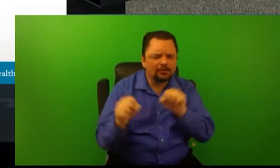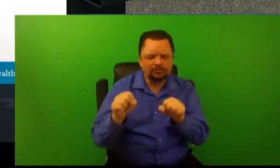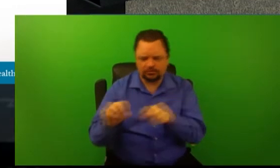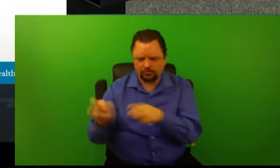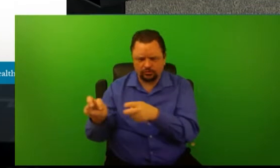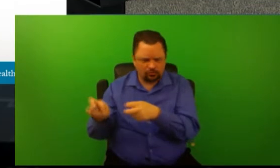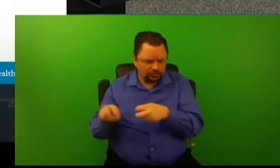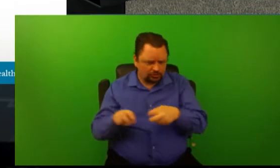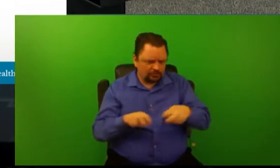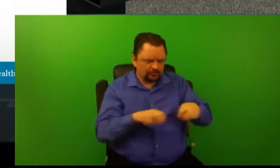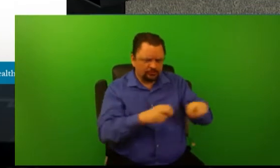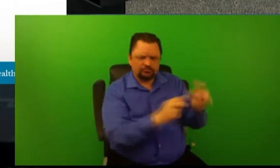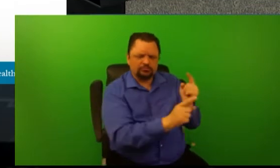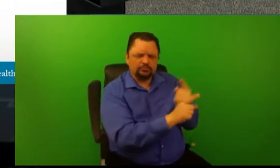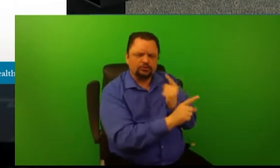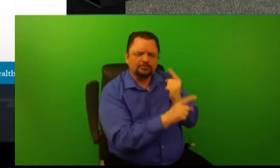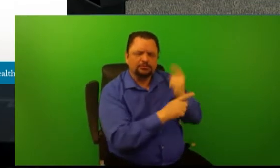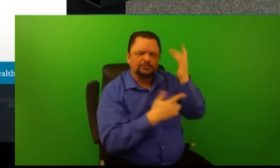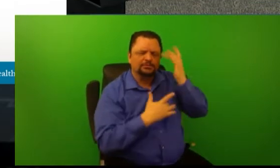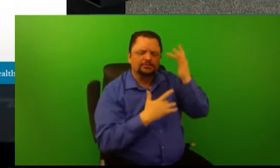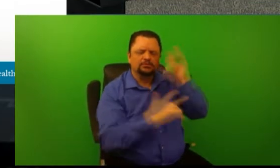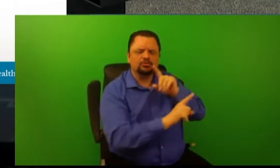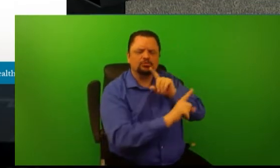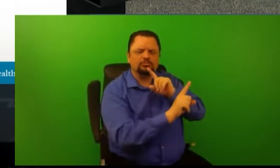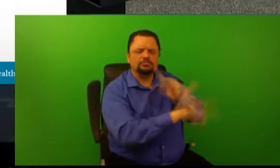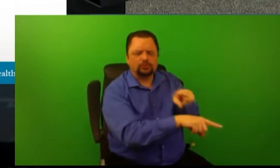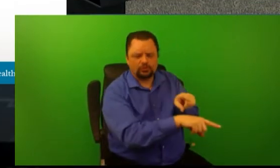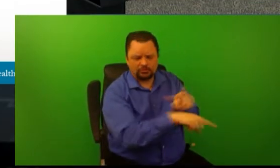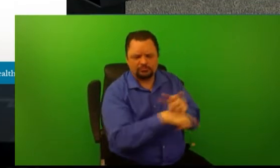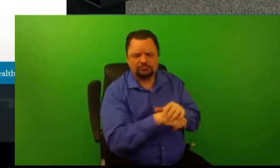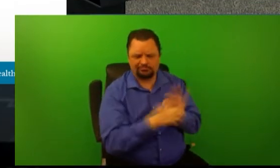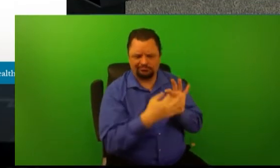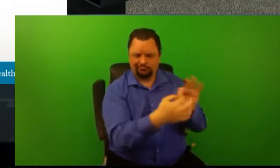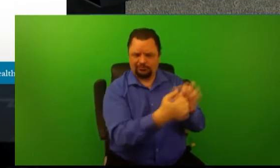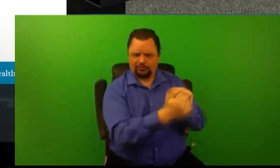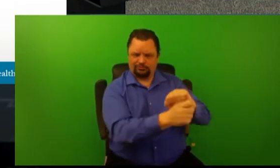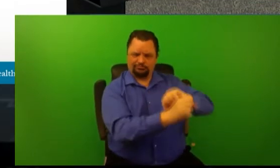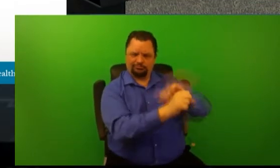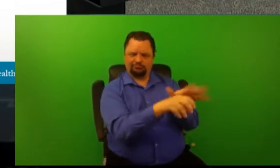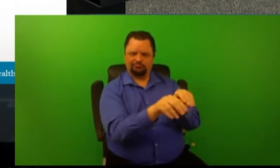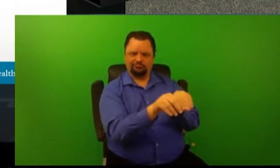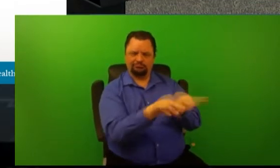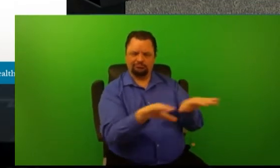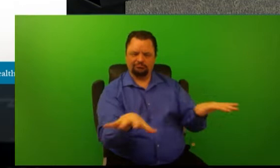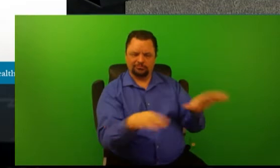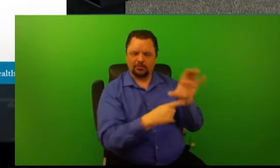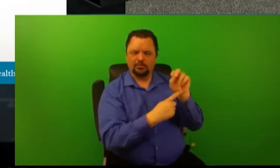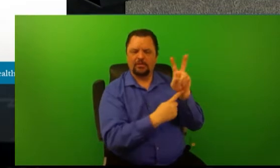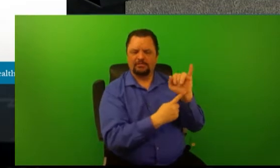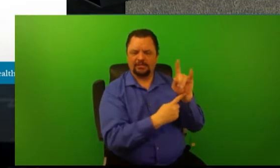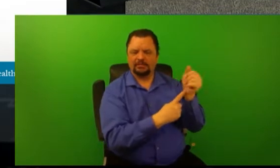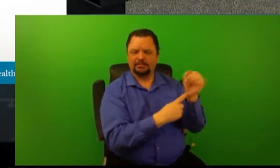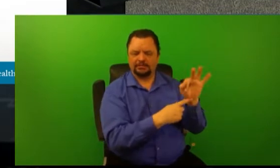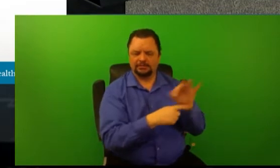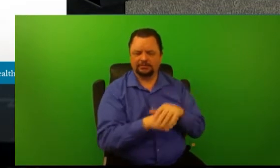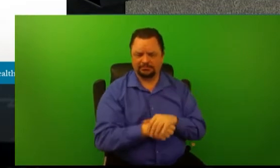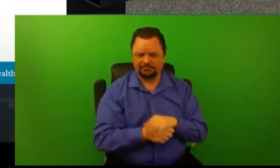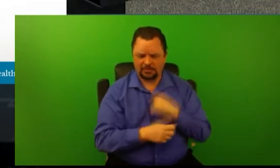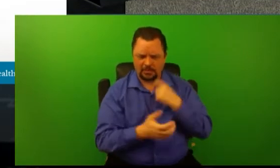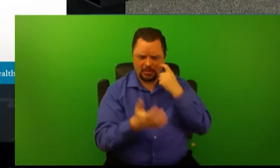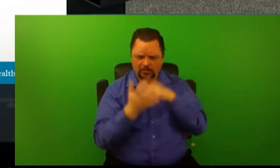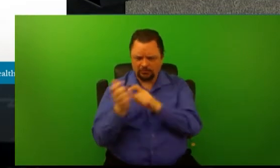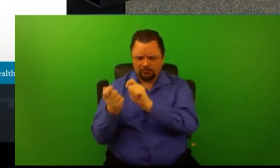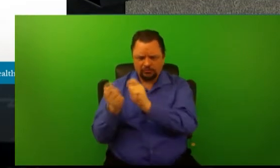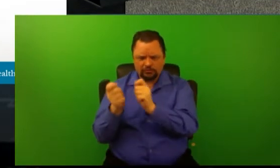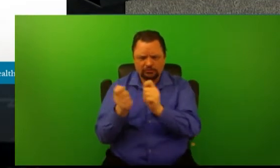model for COVID-19. We'll see that reflected in some of the changes in our school guidance, as well as anticipating